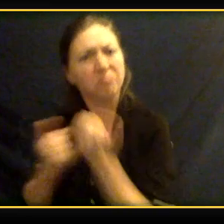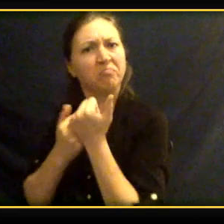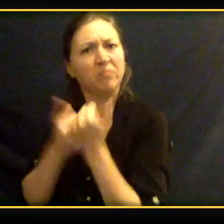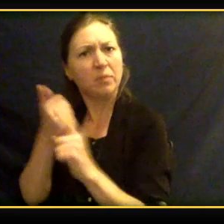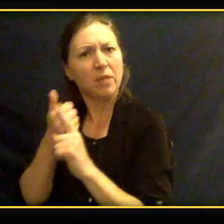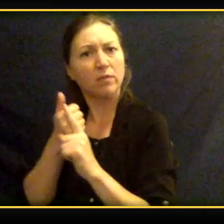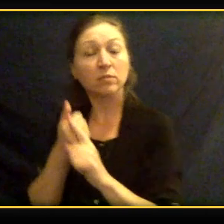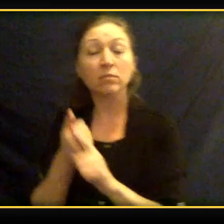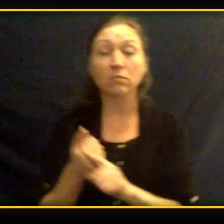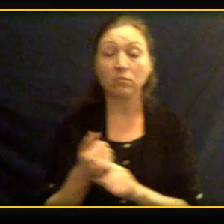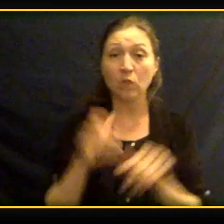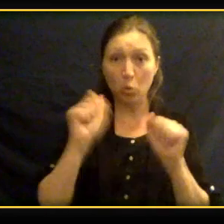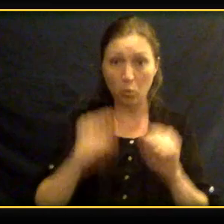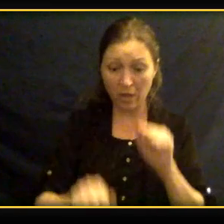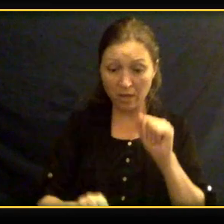to